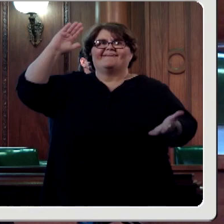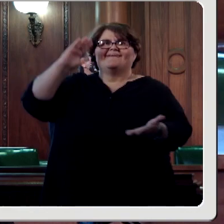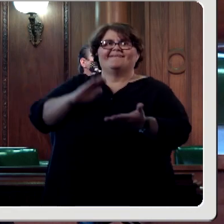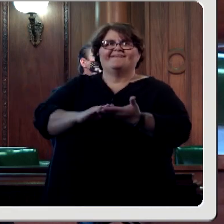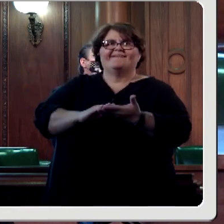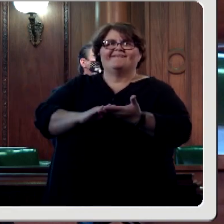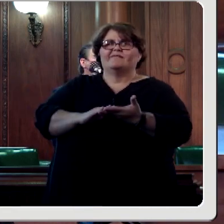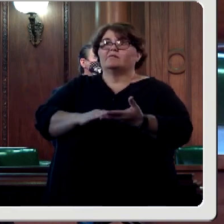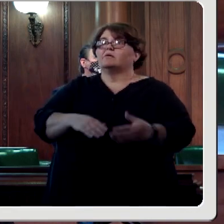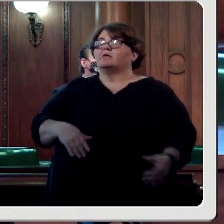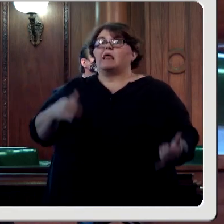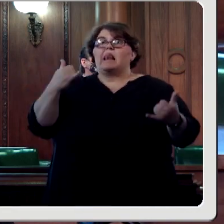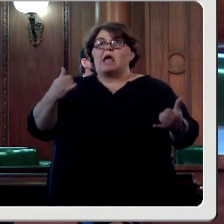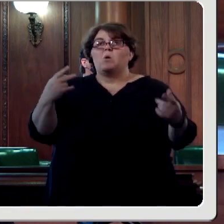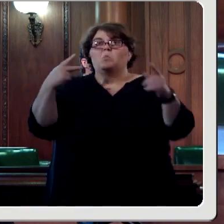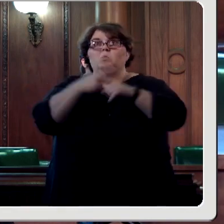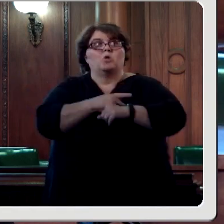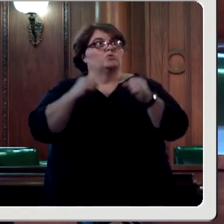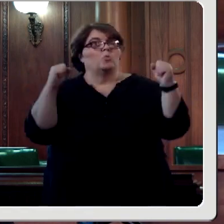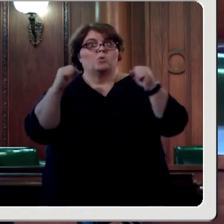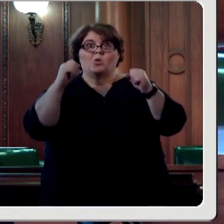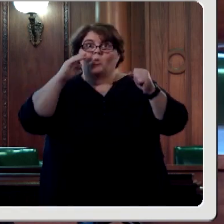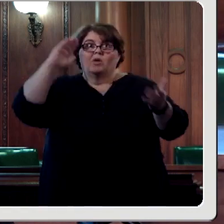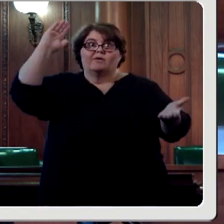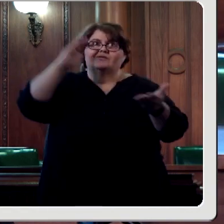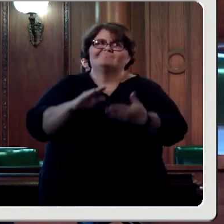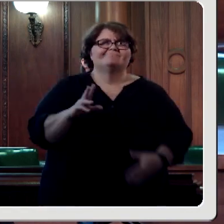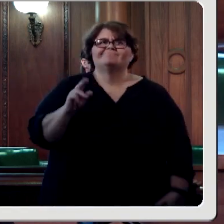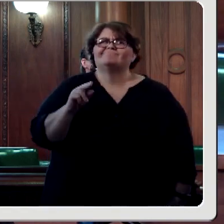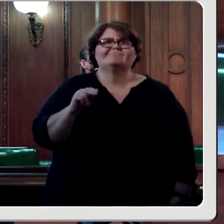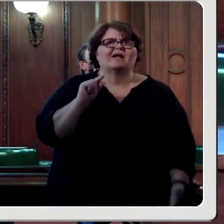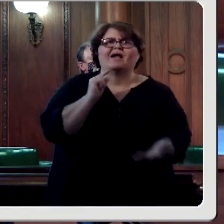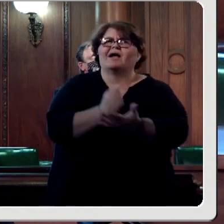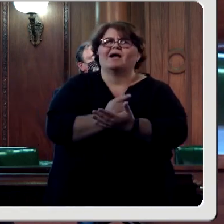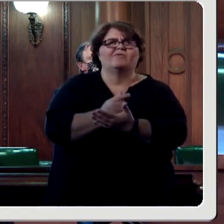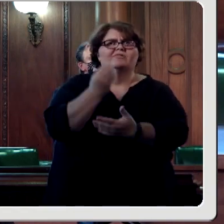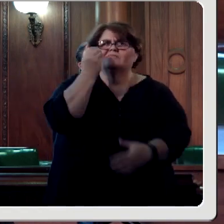the United States leads the world in confirmed coronavirus